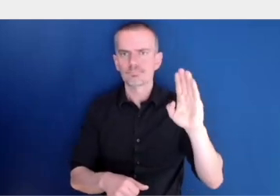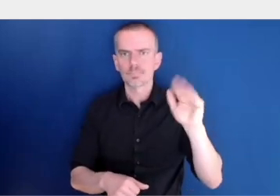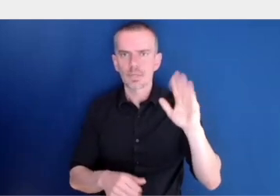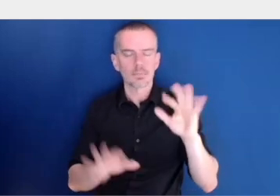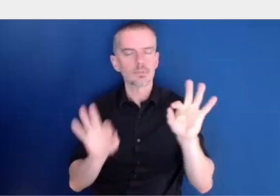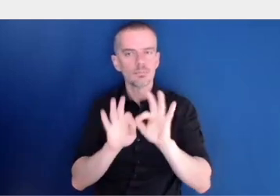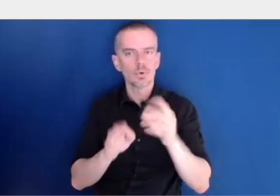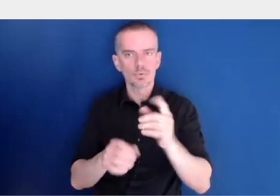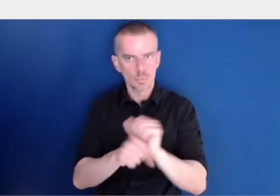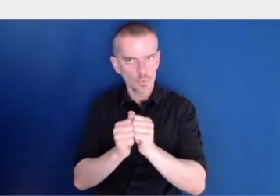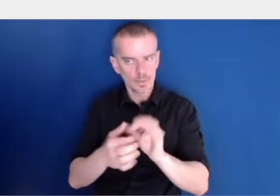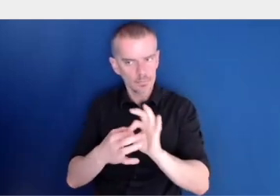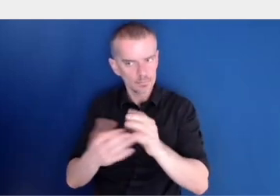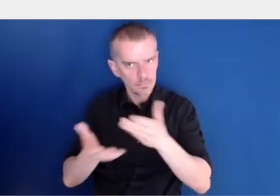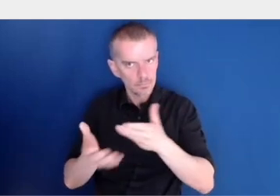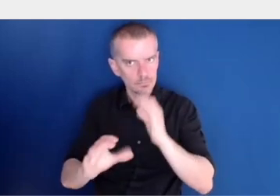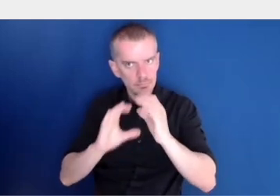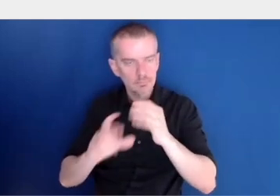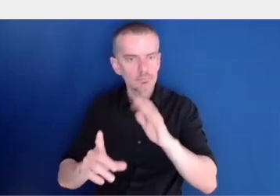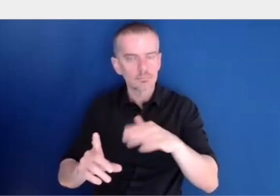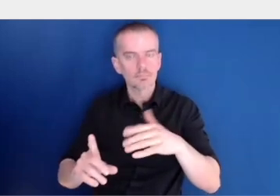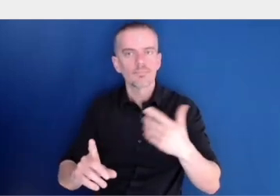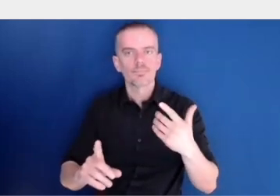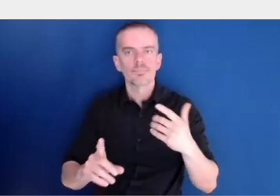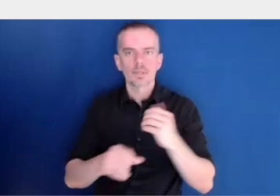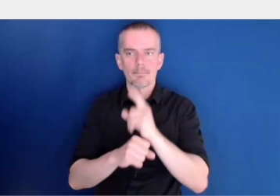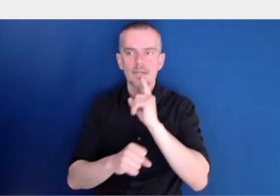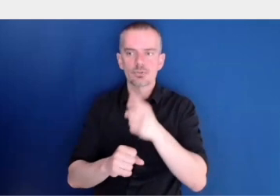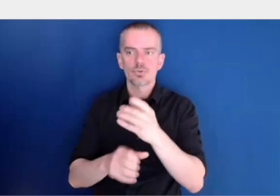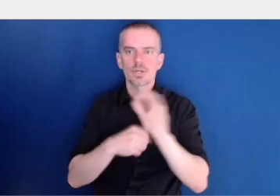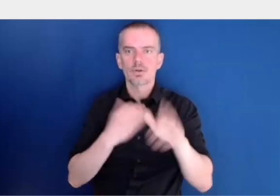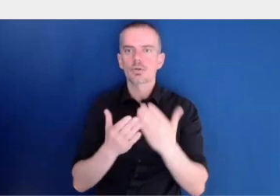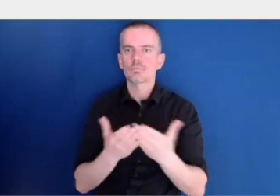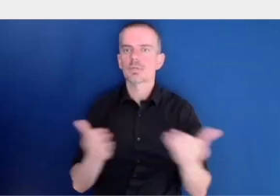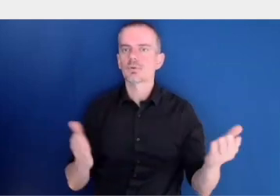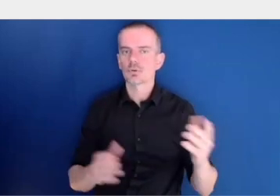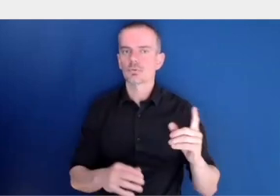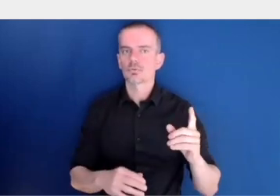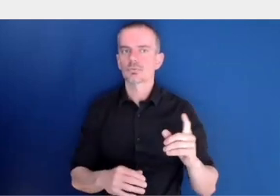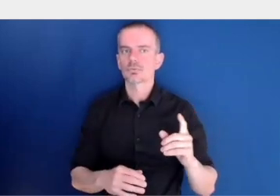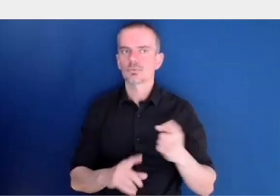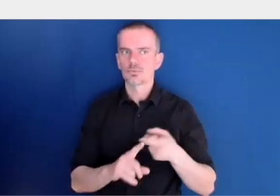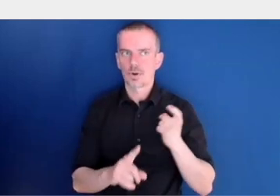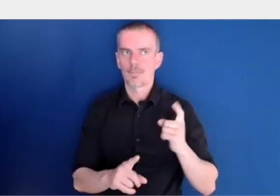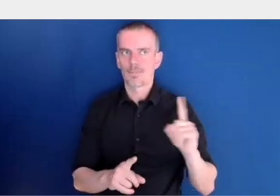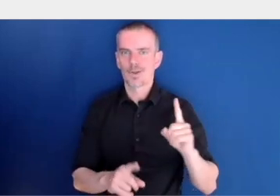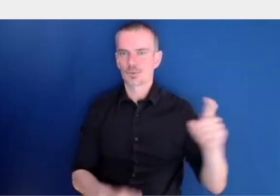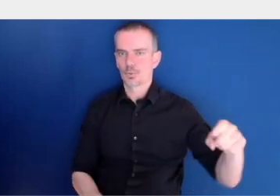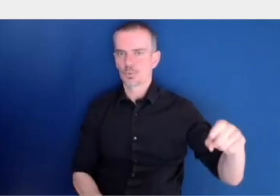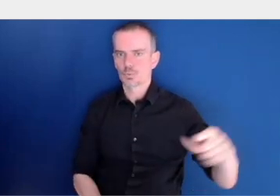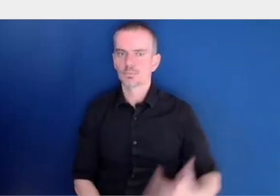really closely with them that, you're ensure you're sourcing all your materials where they need to be sourced